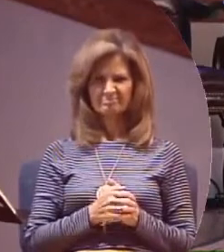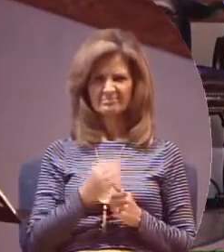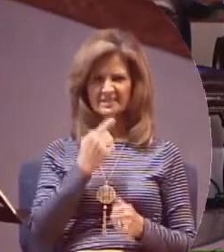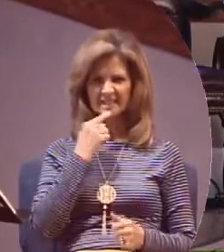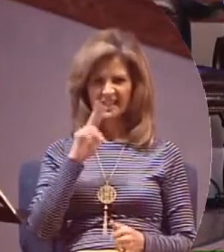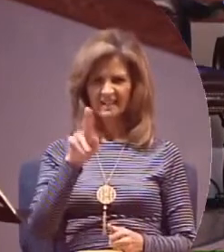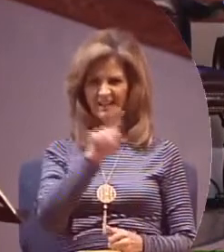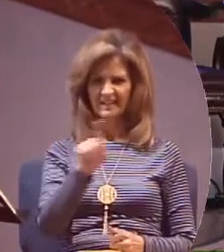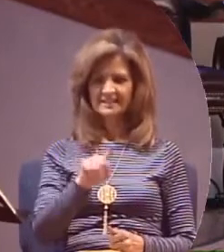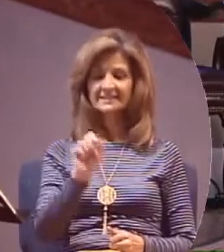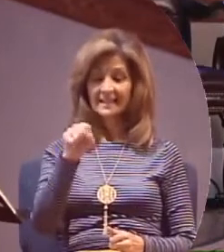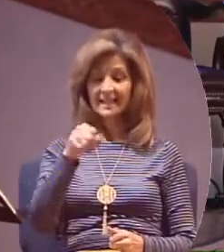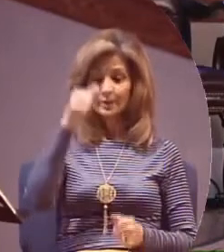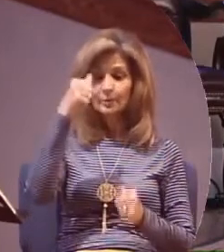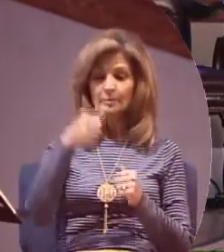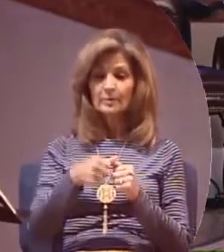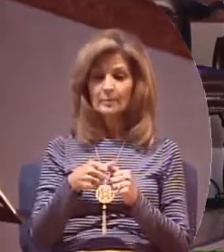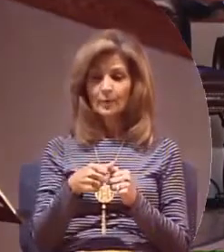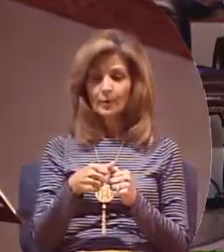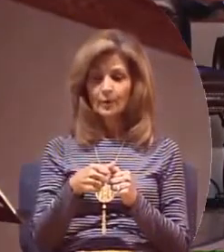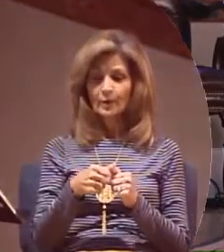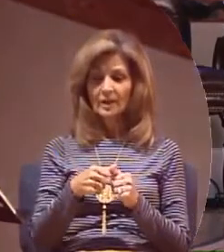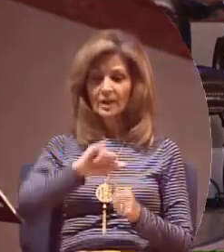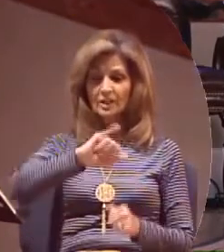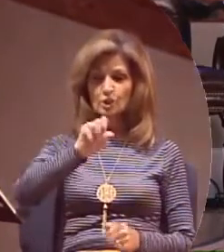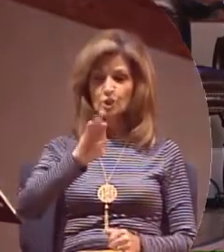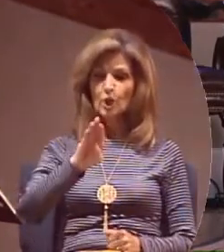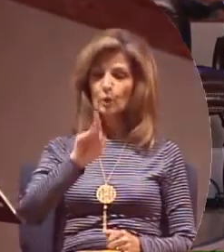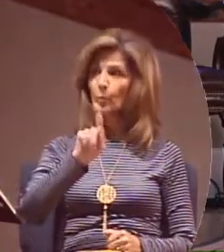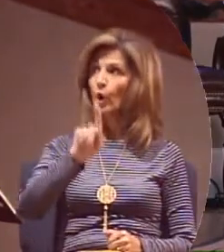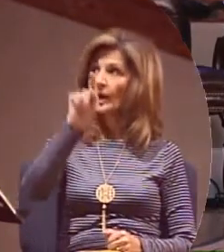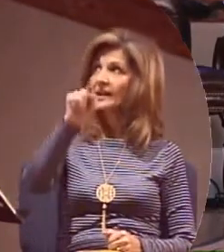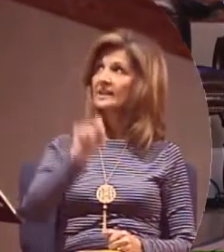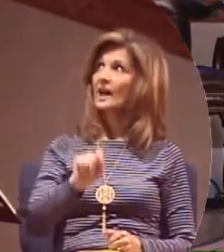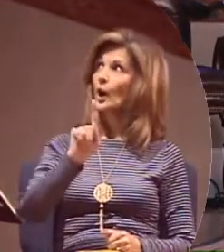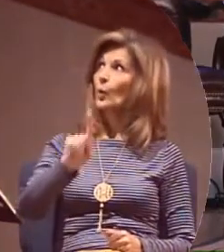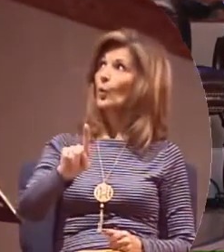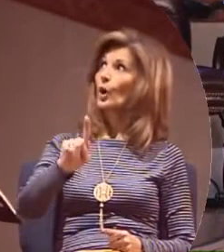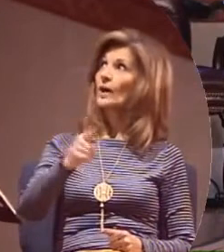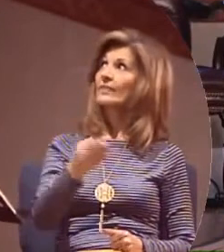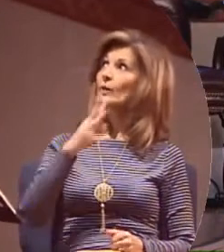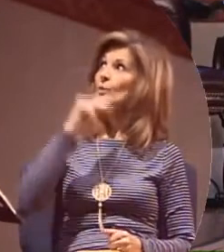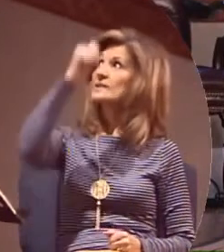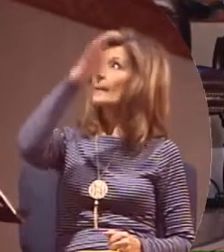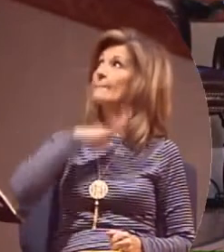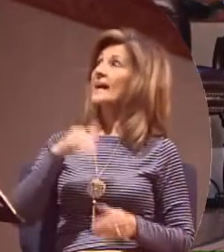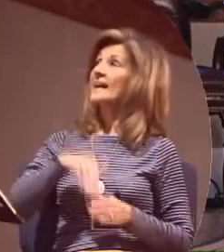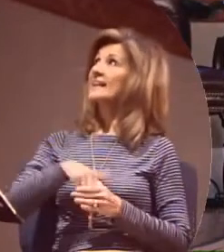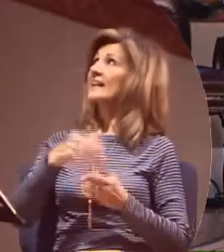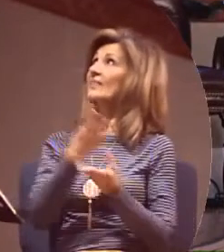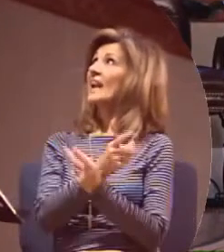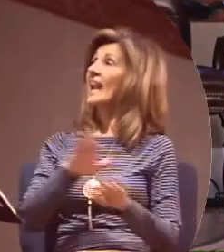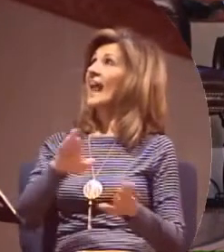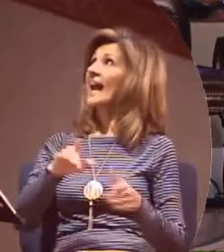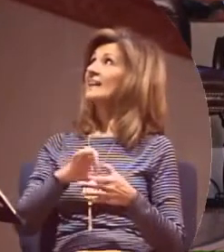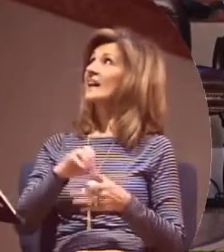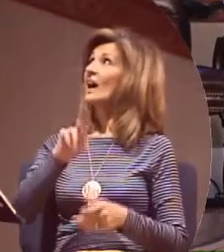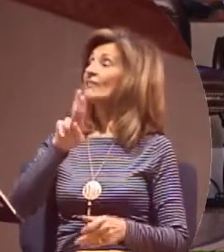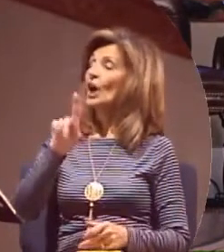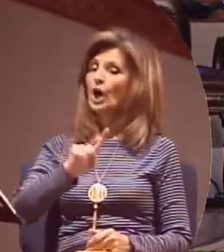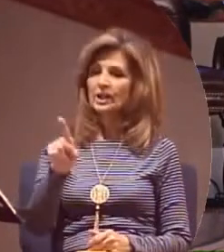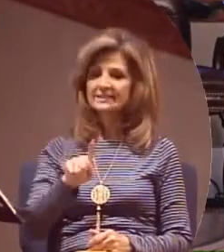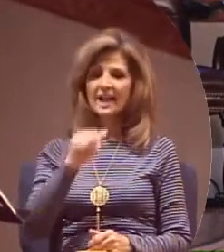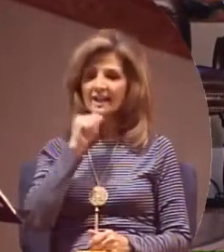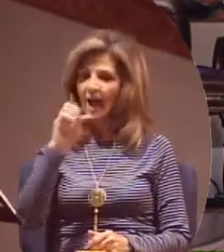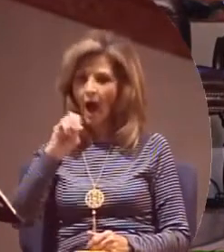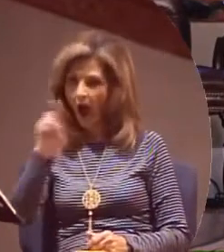Uz? Yeah. Remember this? Look at Job 1, verse 1. There was a man in the land of Uz, not Oz.